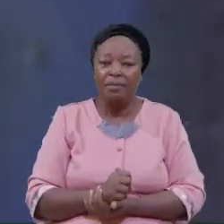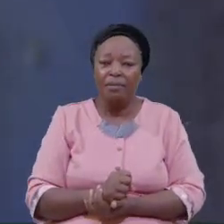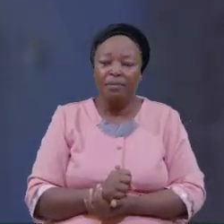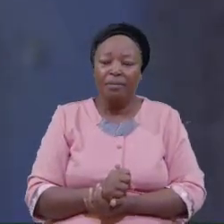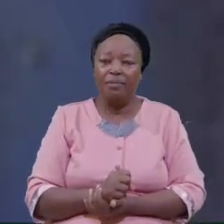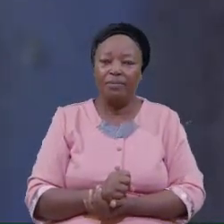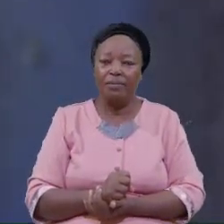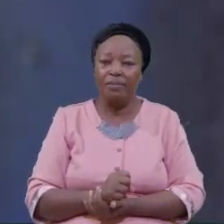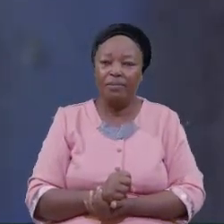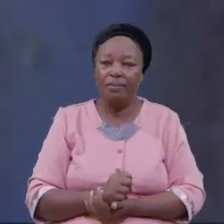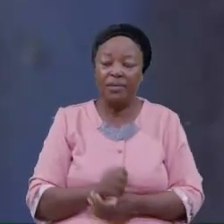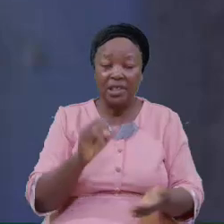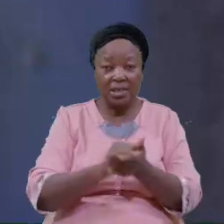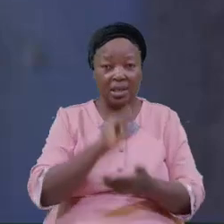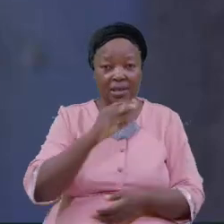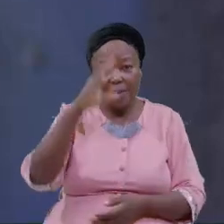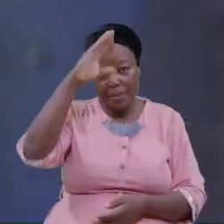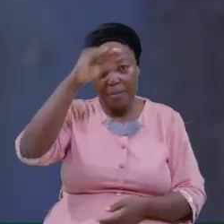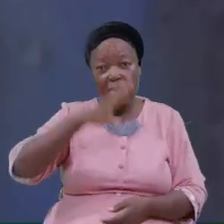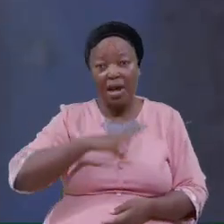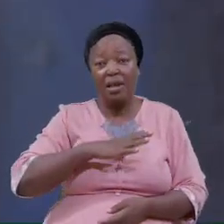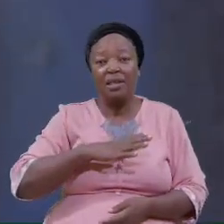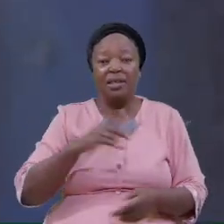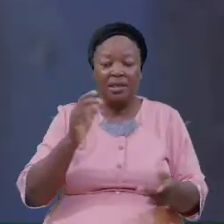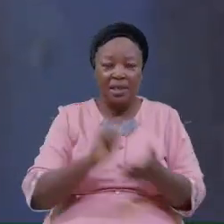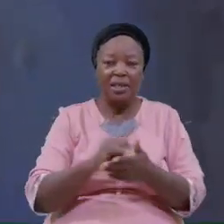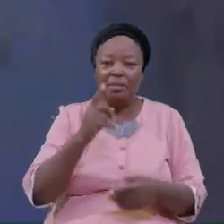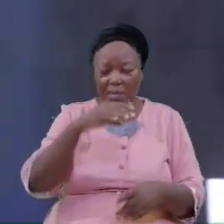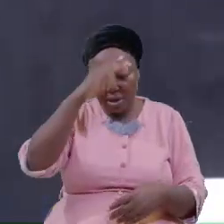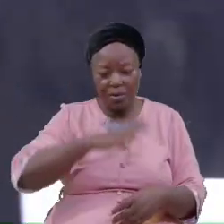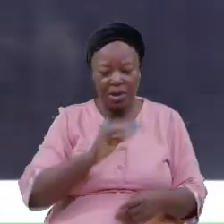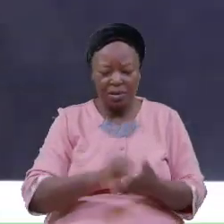There's a man, we're very close, we're going together.